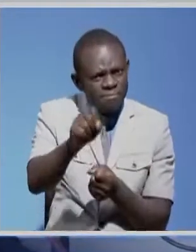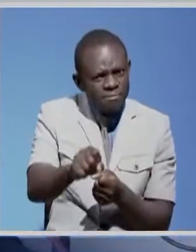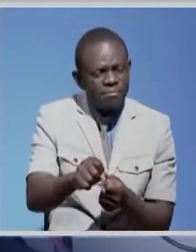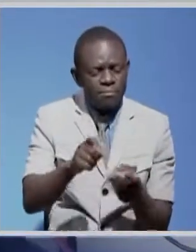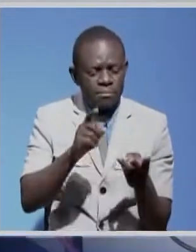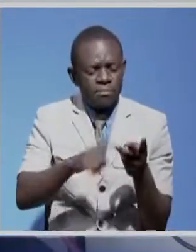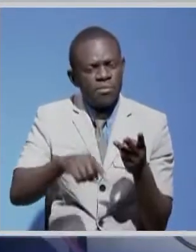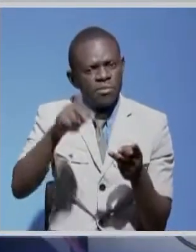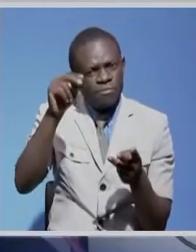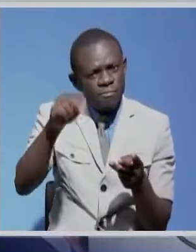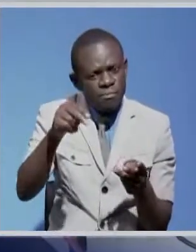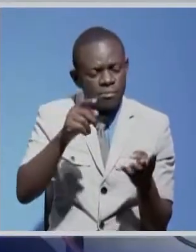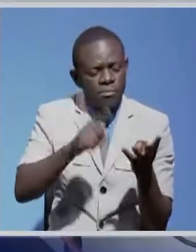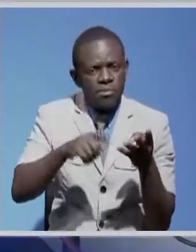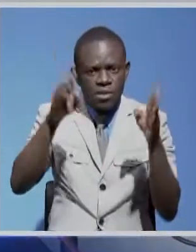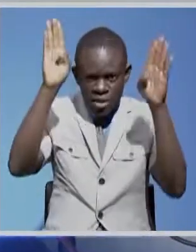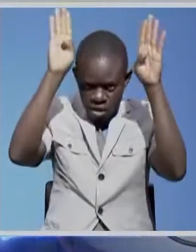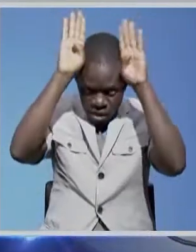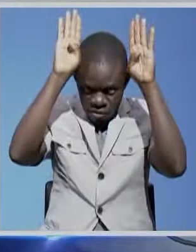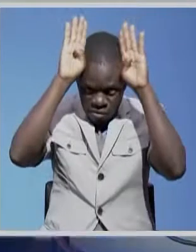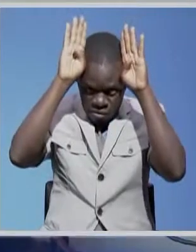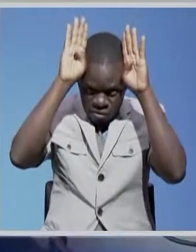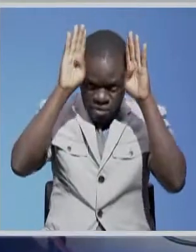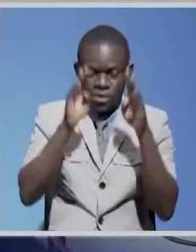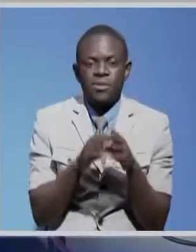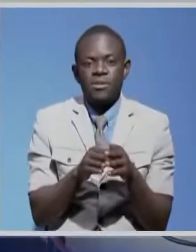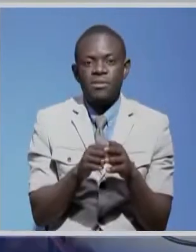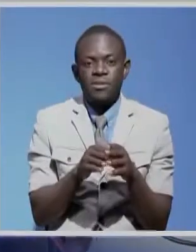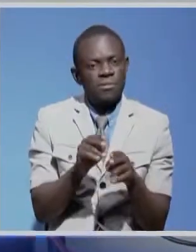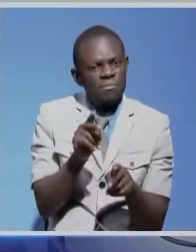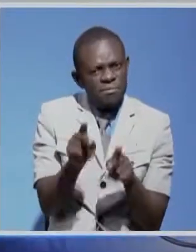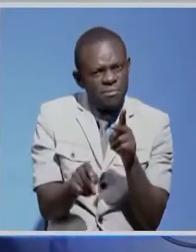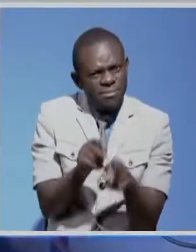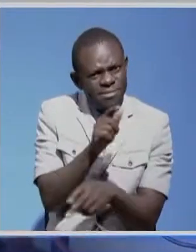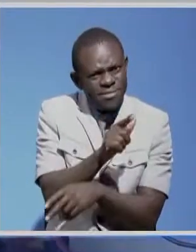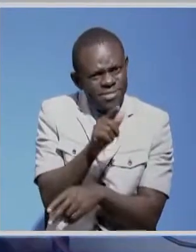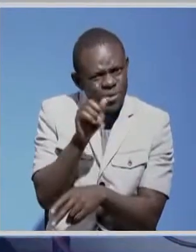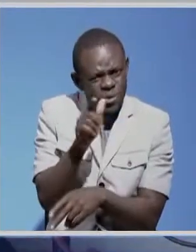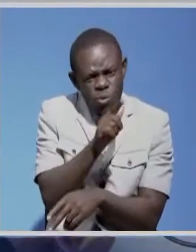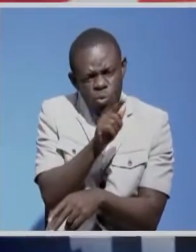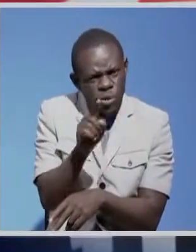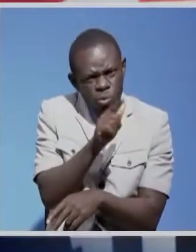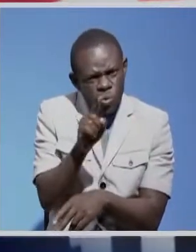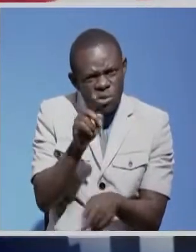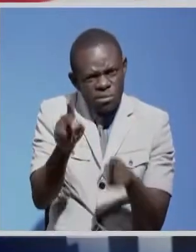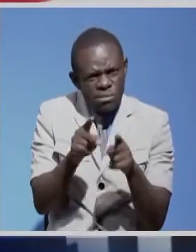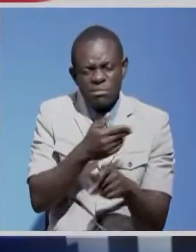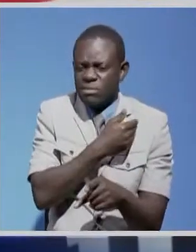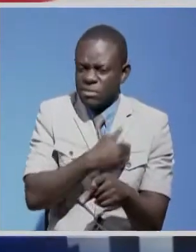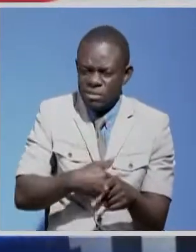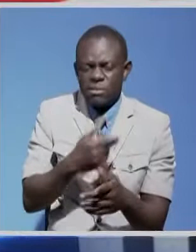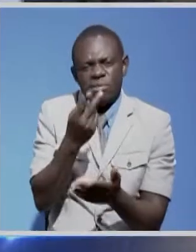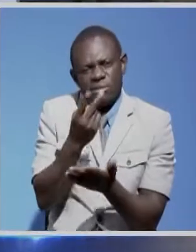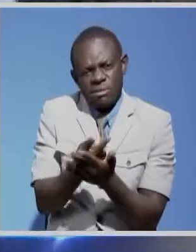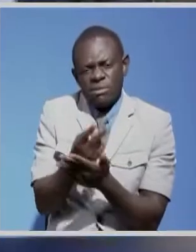have 21 patients on oxygen in our COVID facilities, and two are in a critical state. On a positive